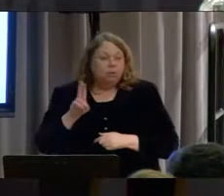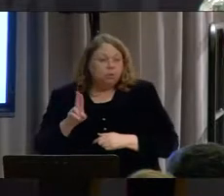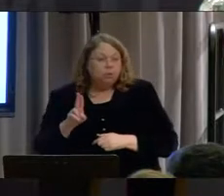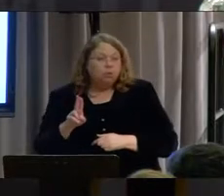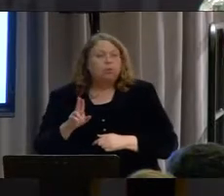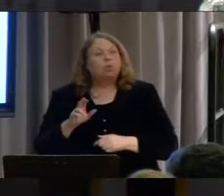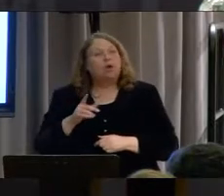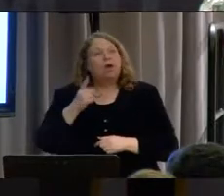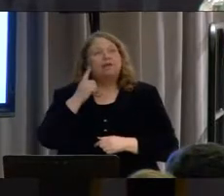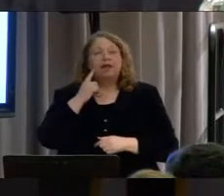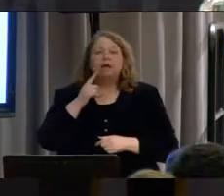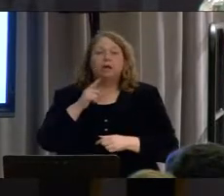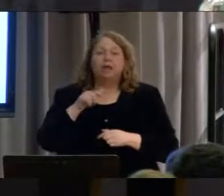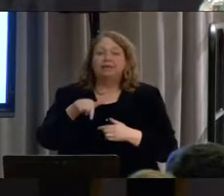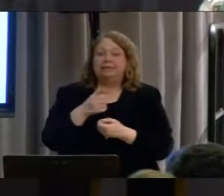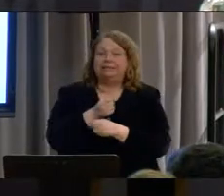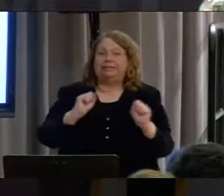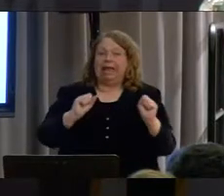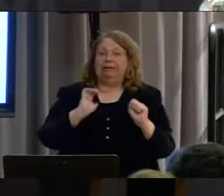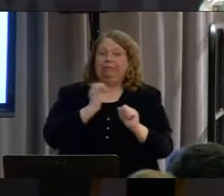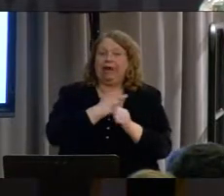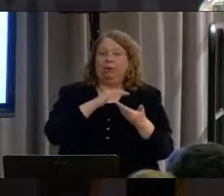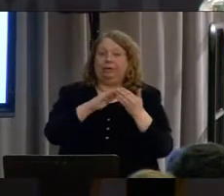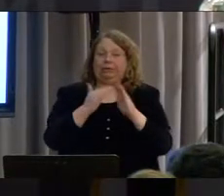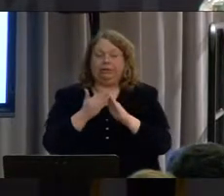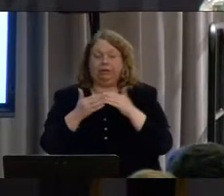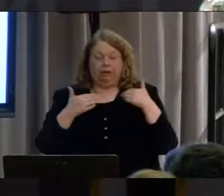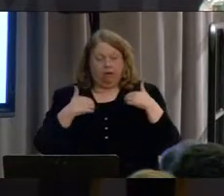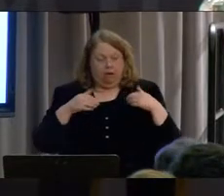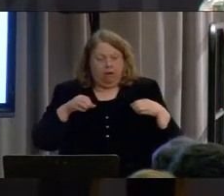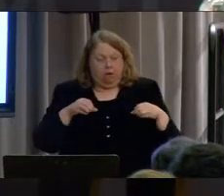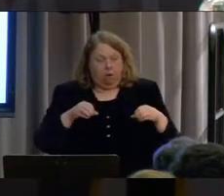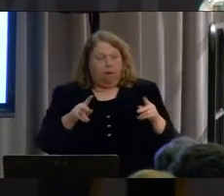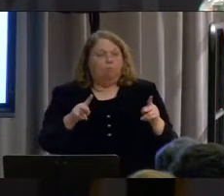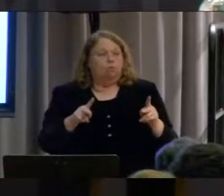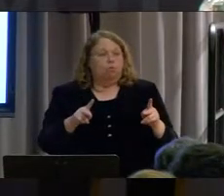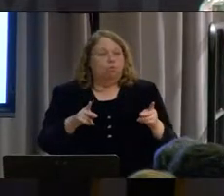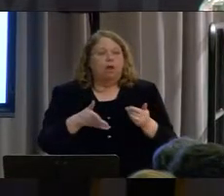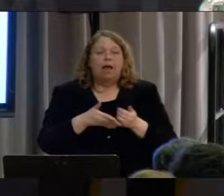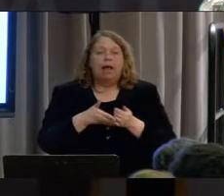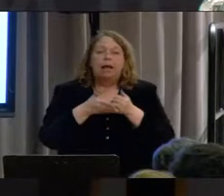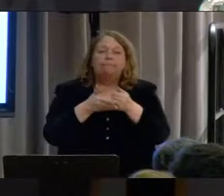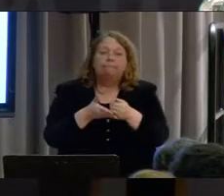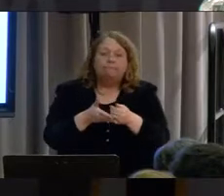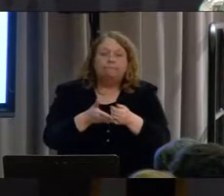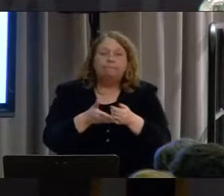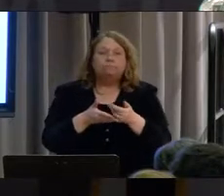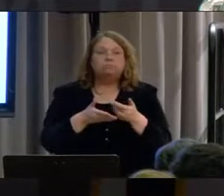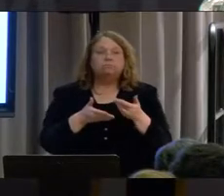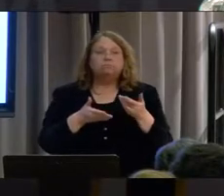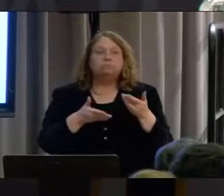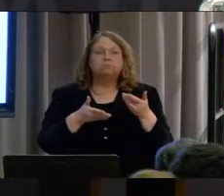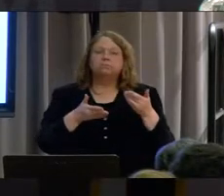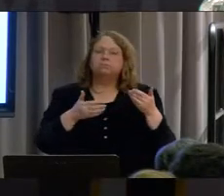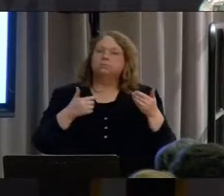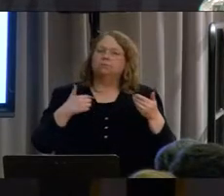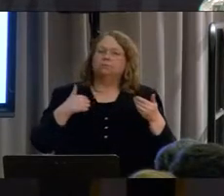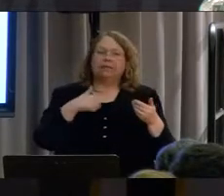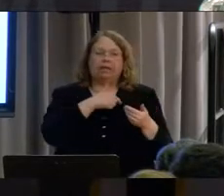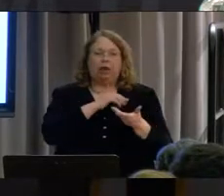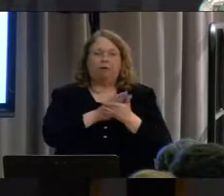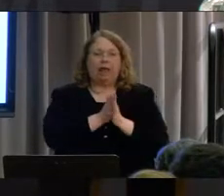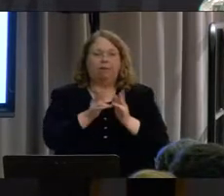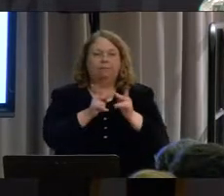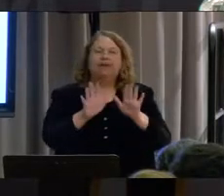saved our city, to have the opportunity to help us become the place, and this is my